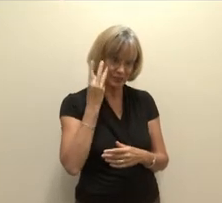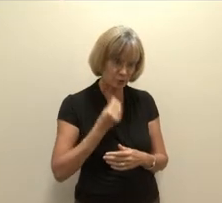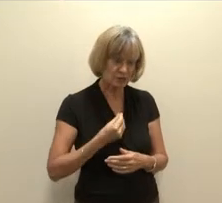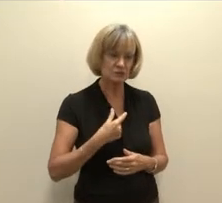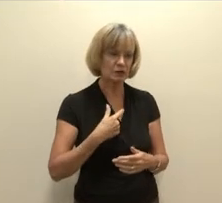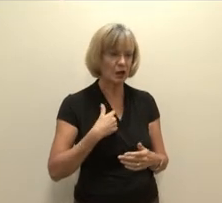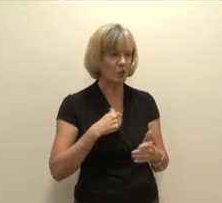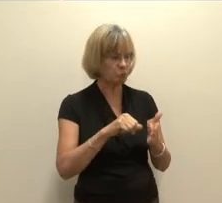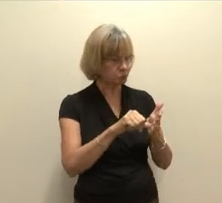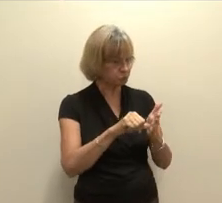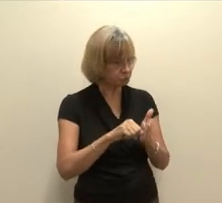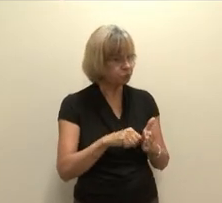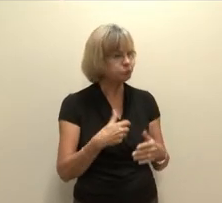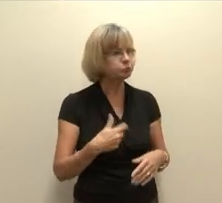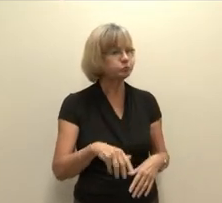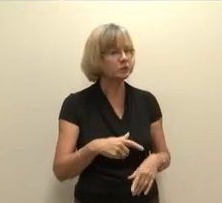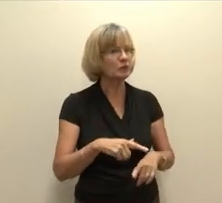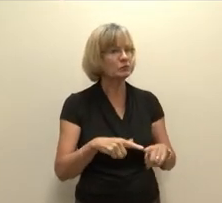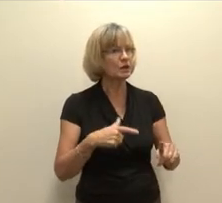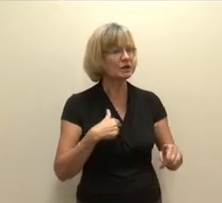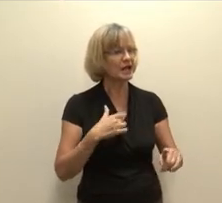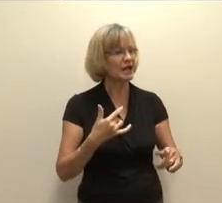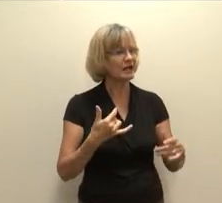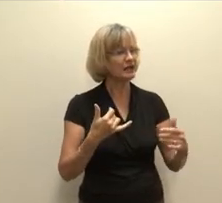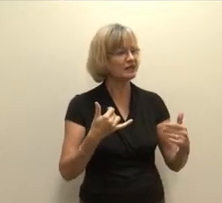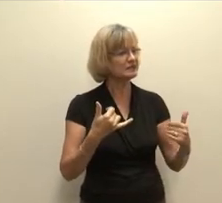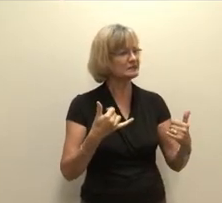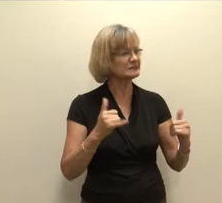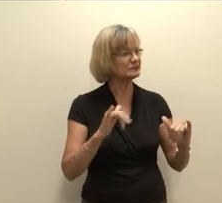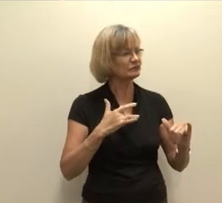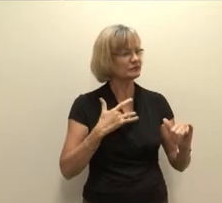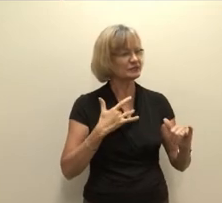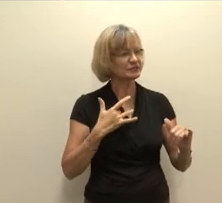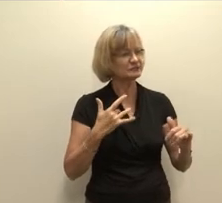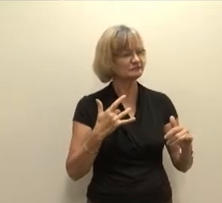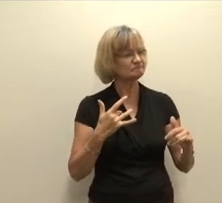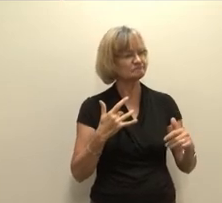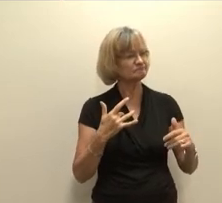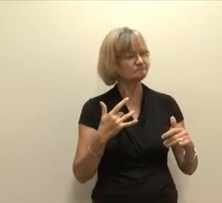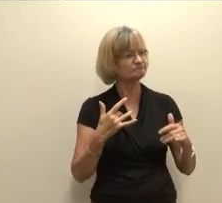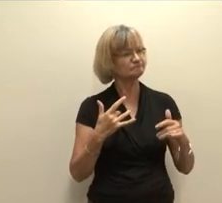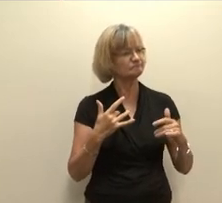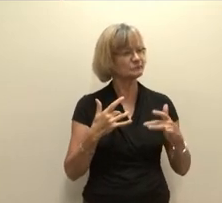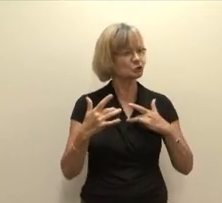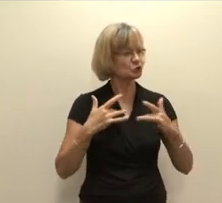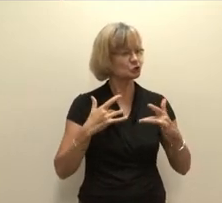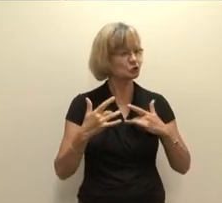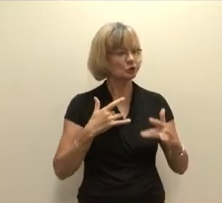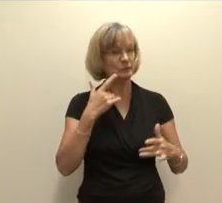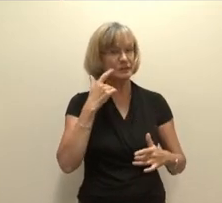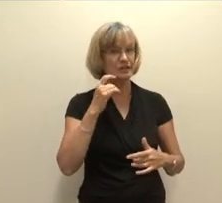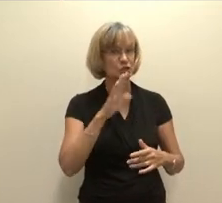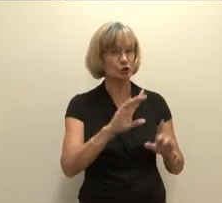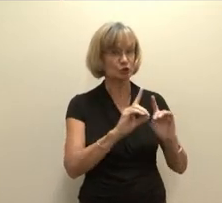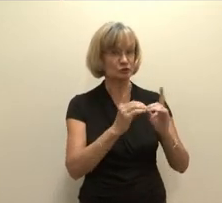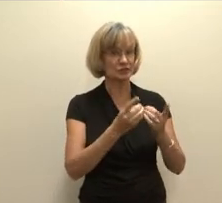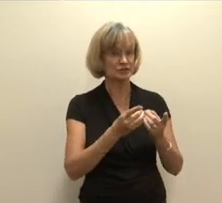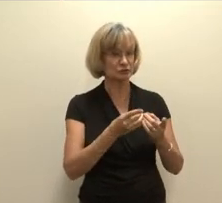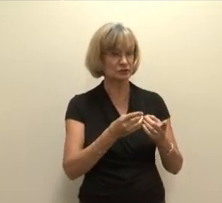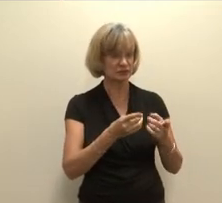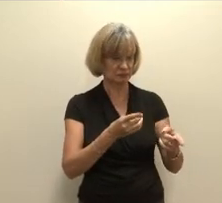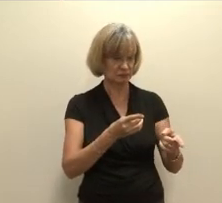it still brings me about some concerns because of the districts that she's worked with versus our